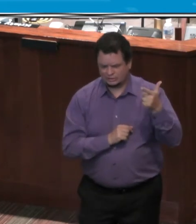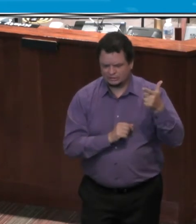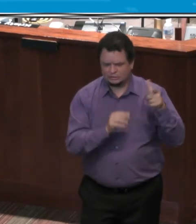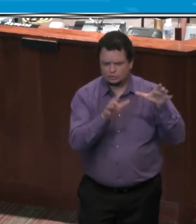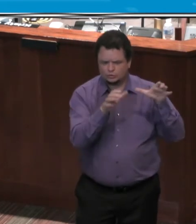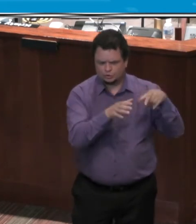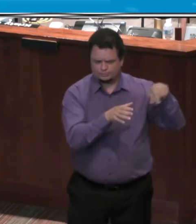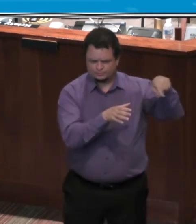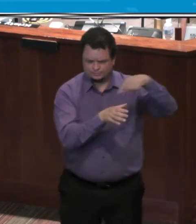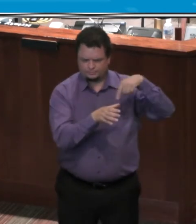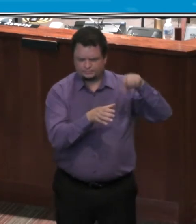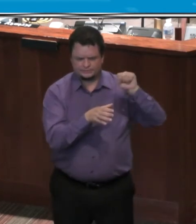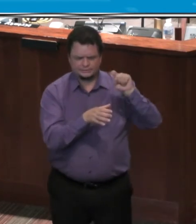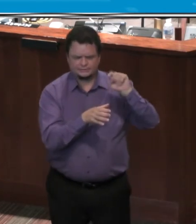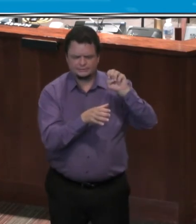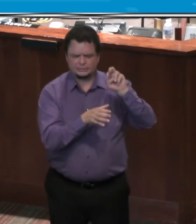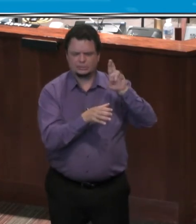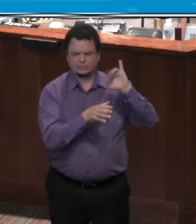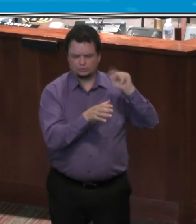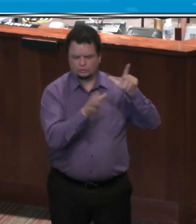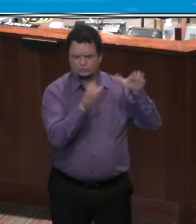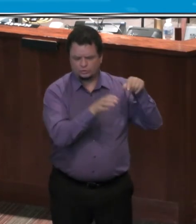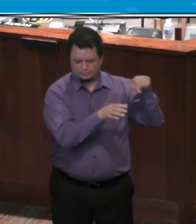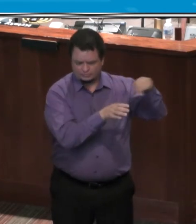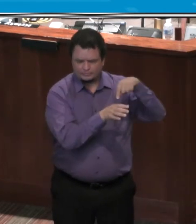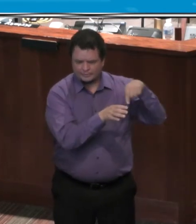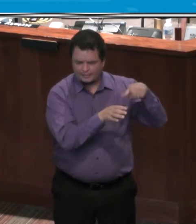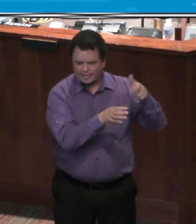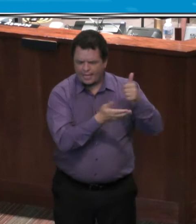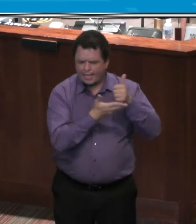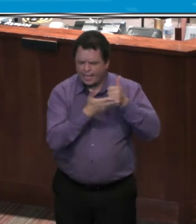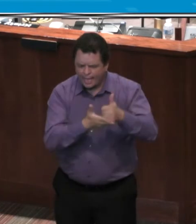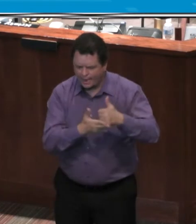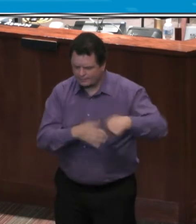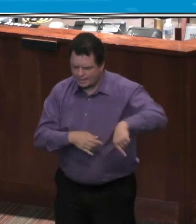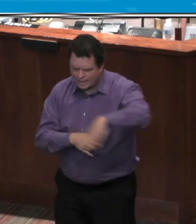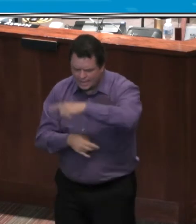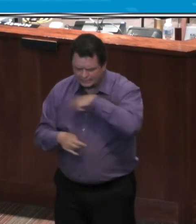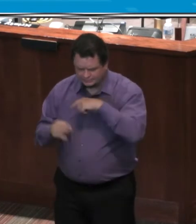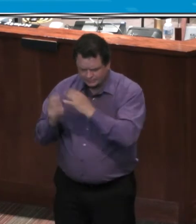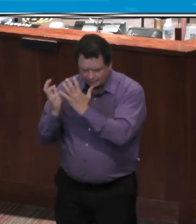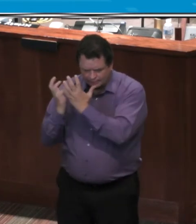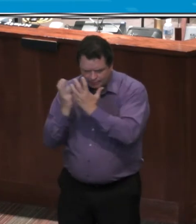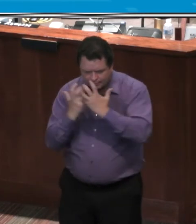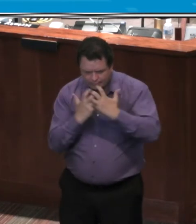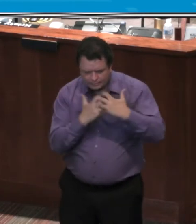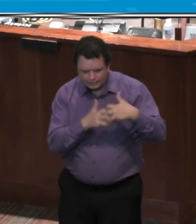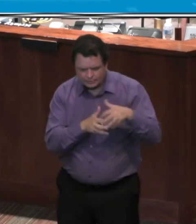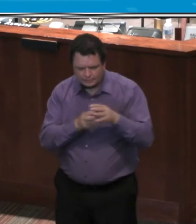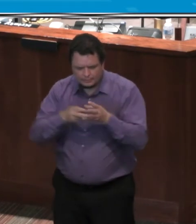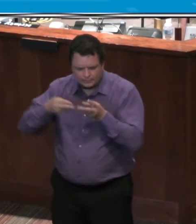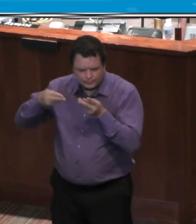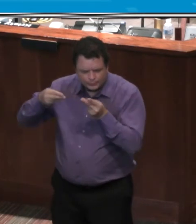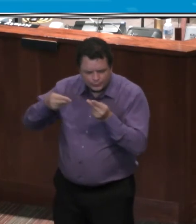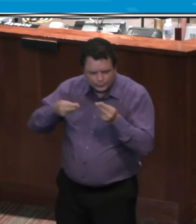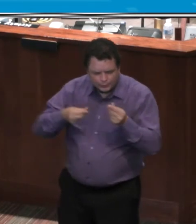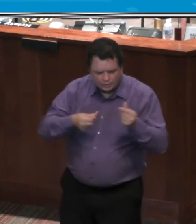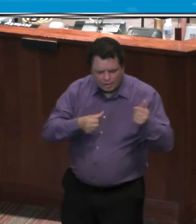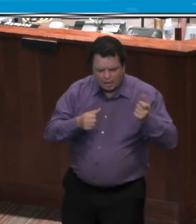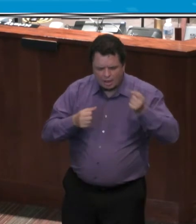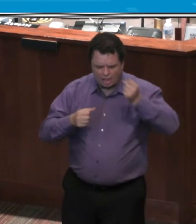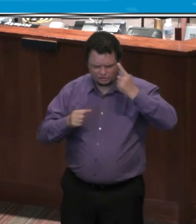of make this a cohesive response and try and understand all angles of how we were going to deal with the reopening of schools.